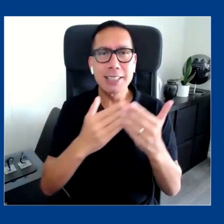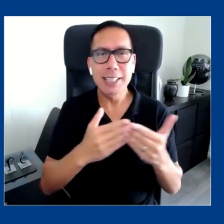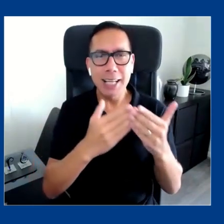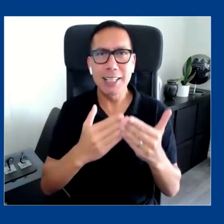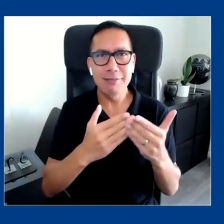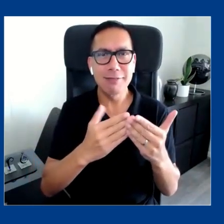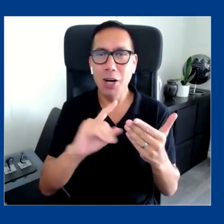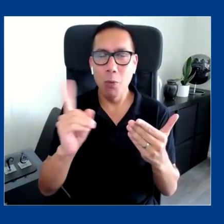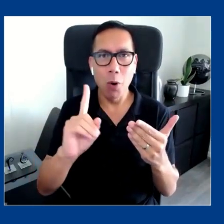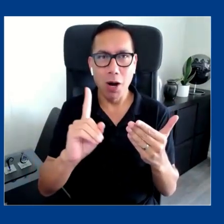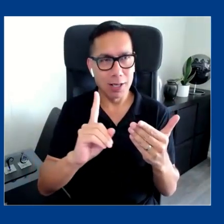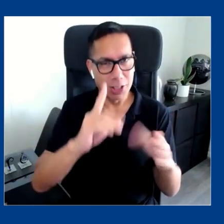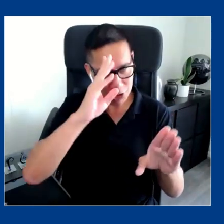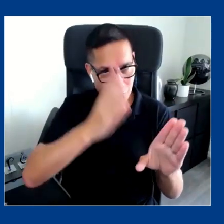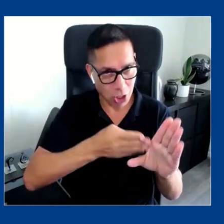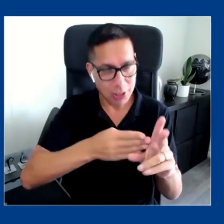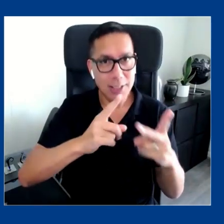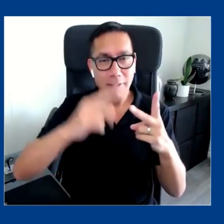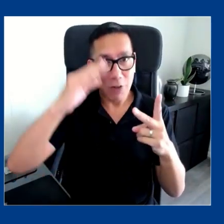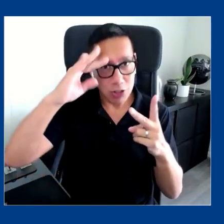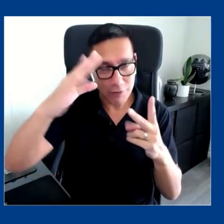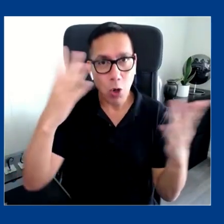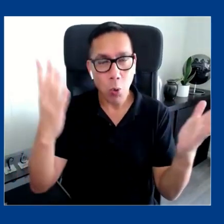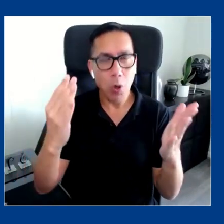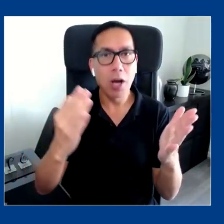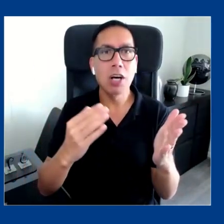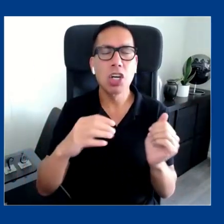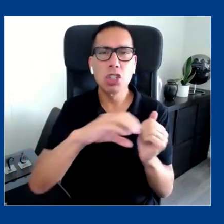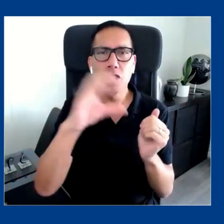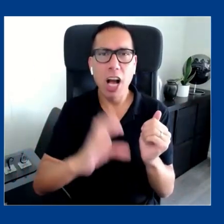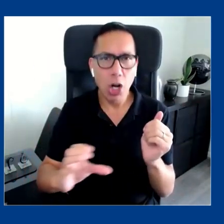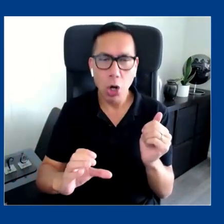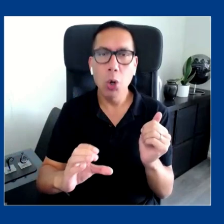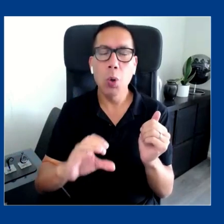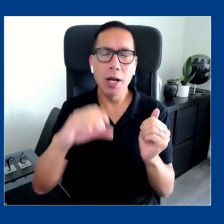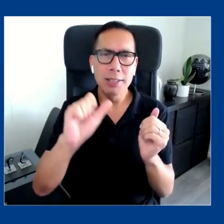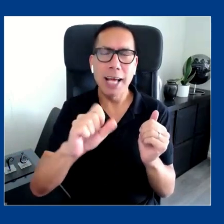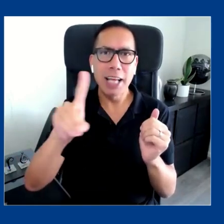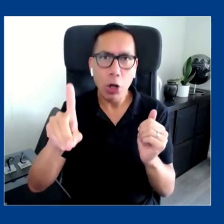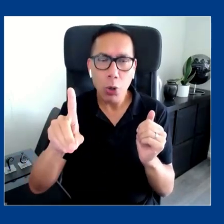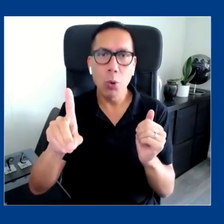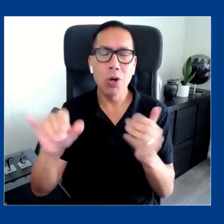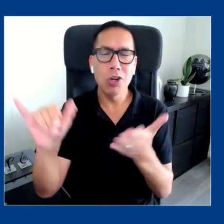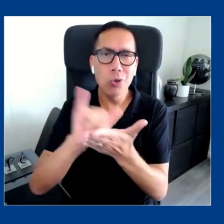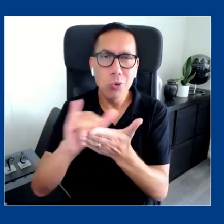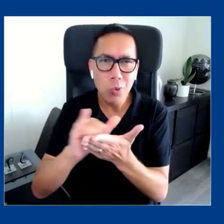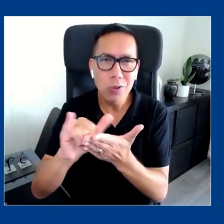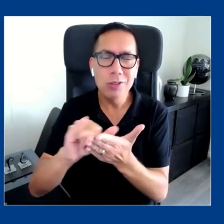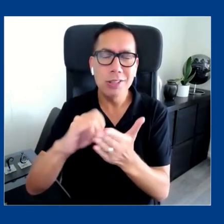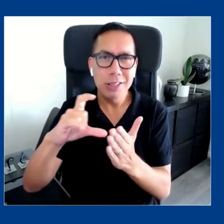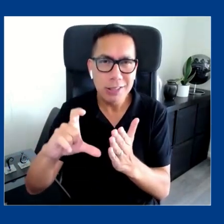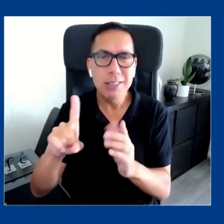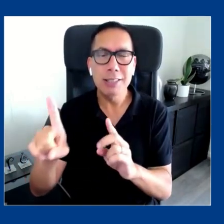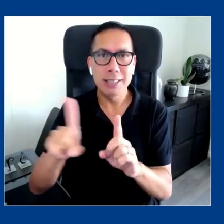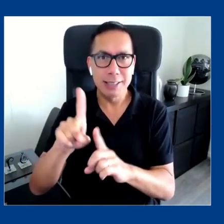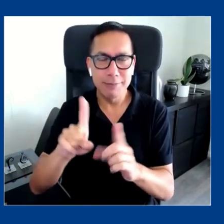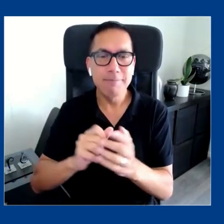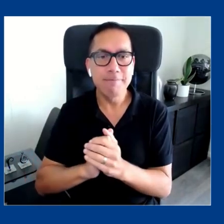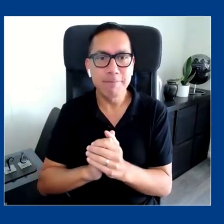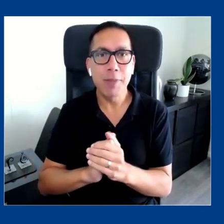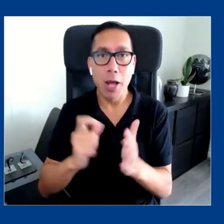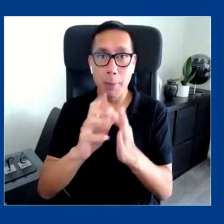philosophy in Chicago and San Diego and New York City, where he was awarded a PhD degree in